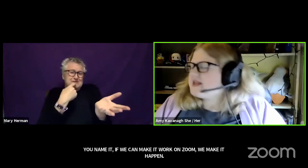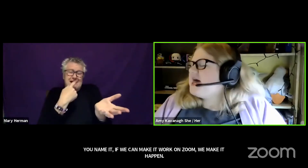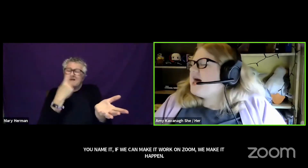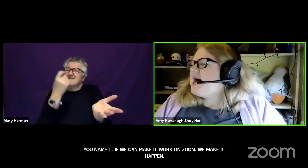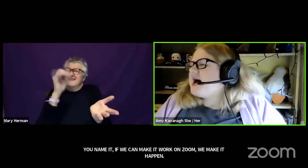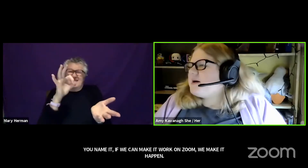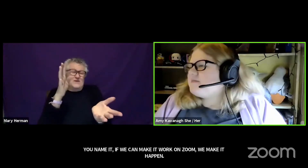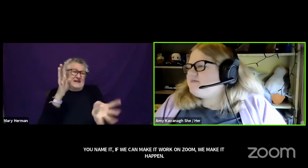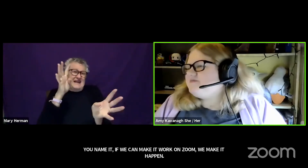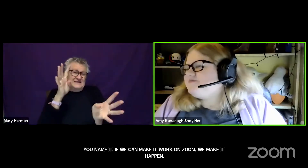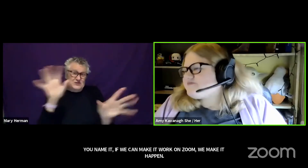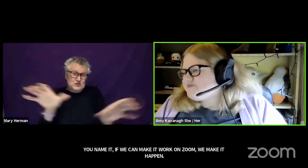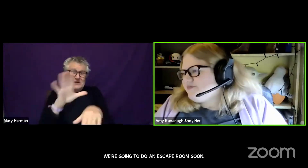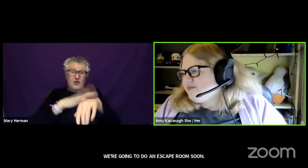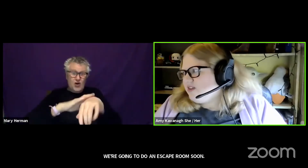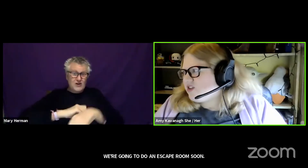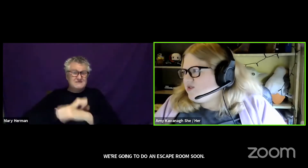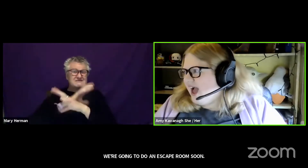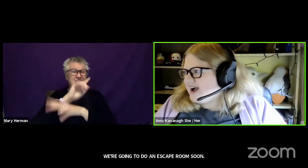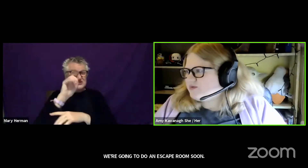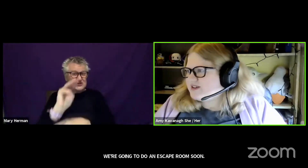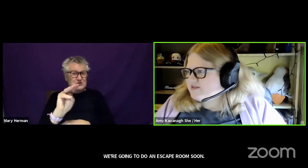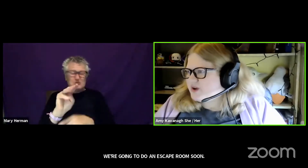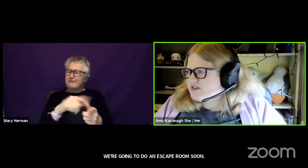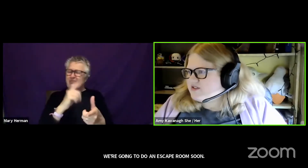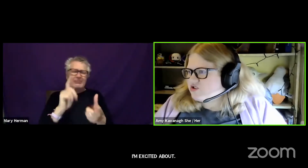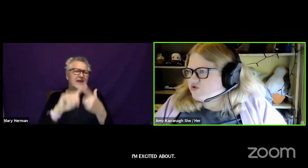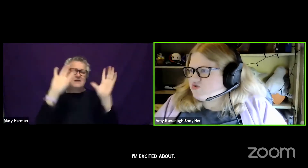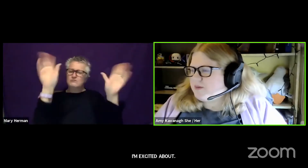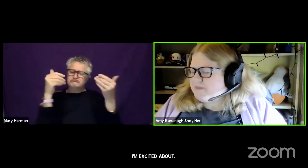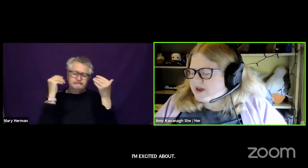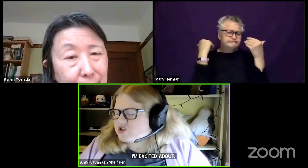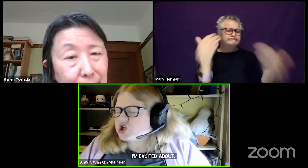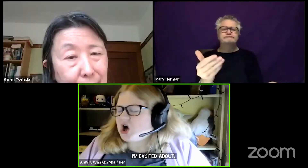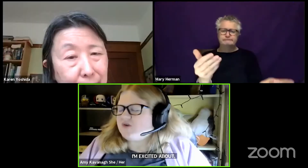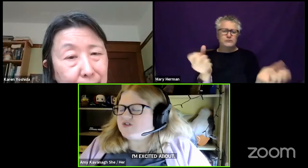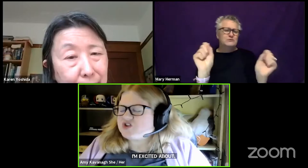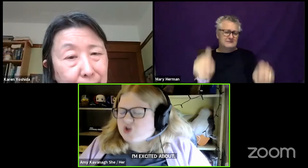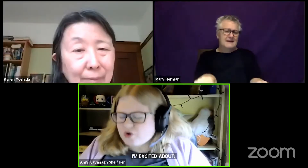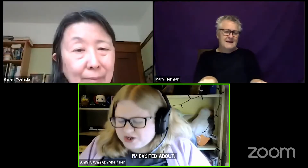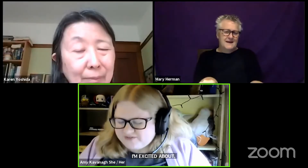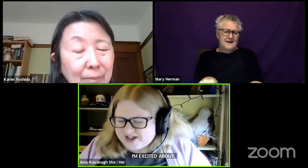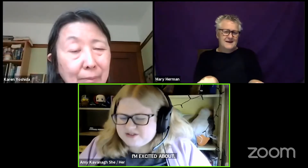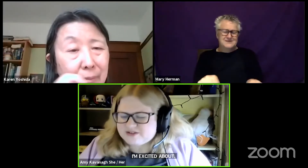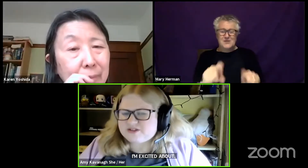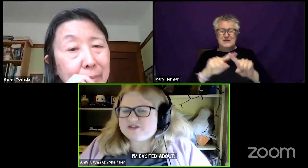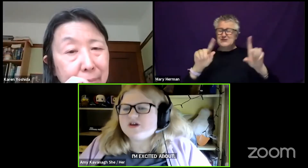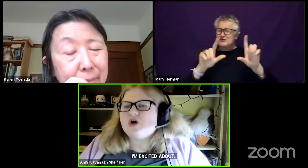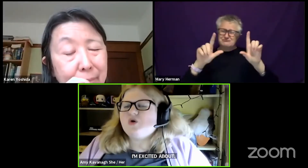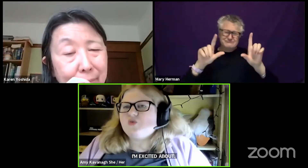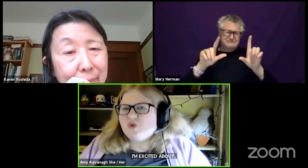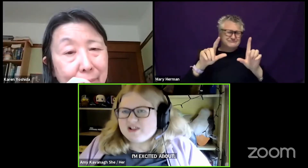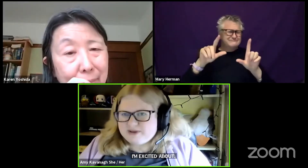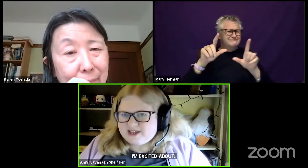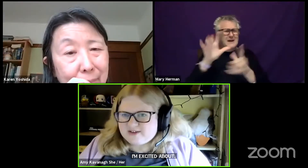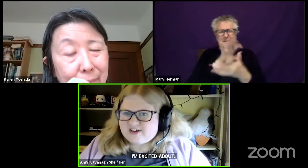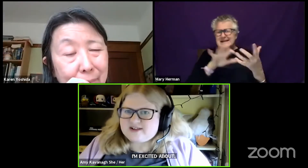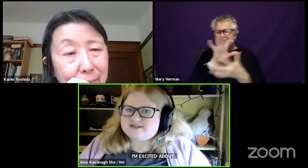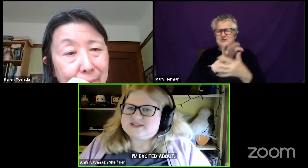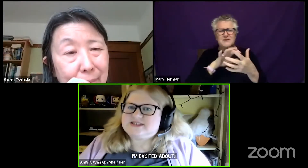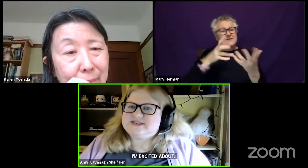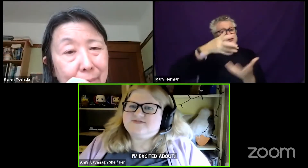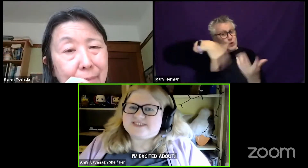that. Oh my God. So yeah, we do a mixture of social events,